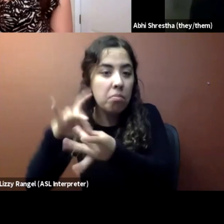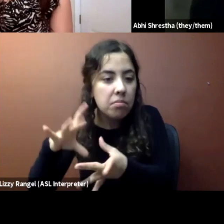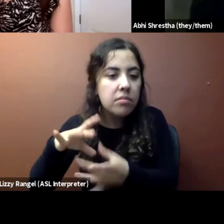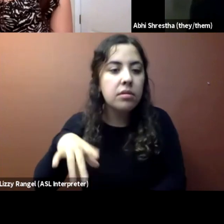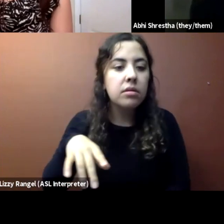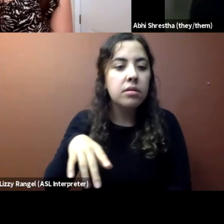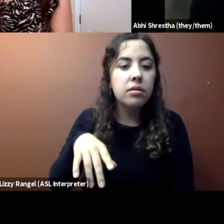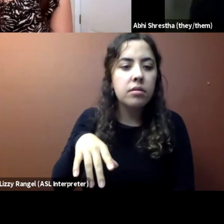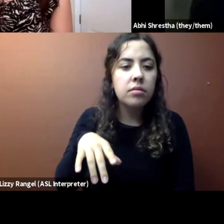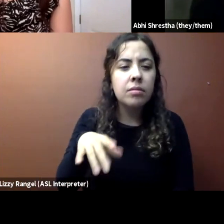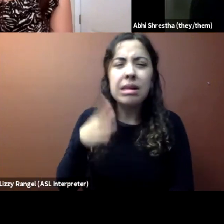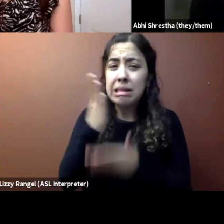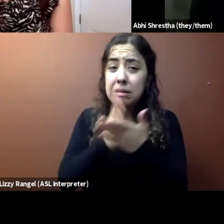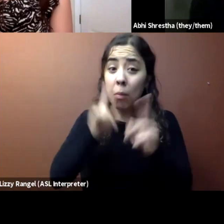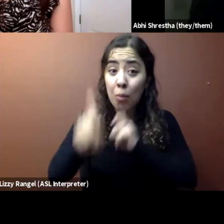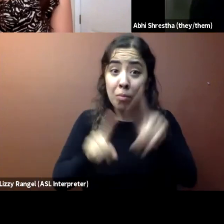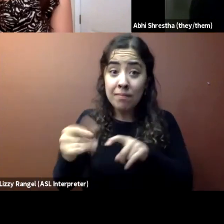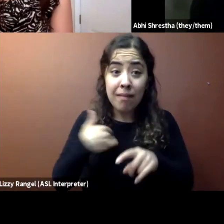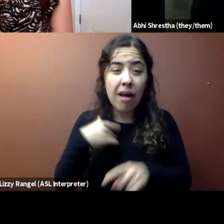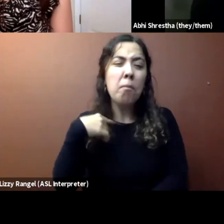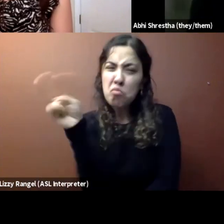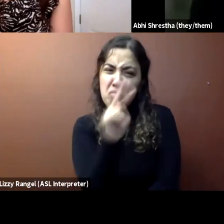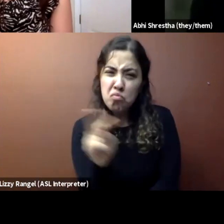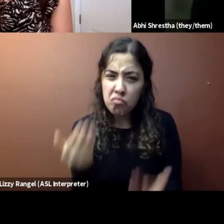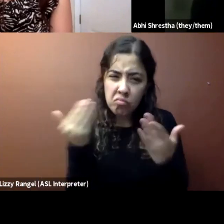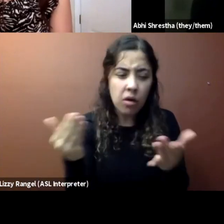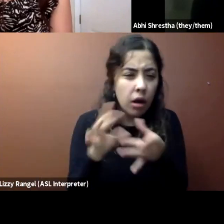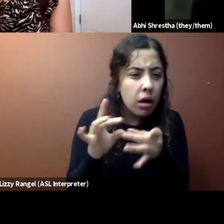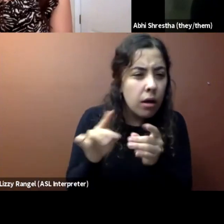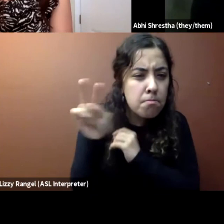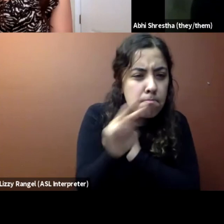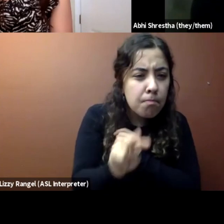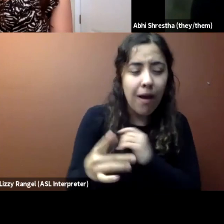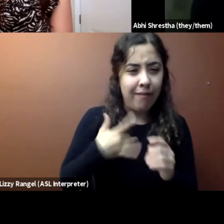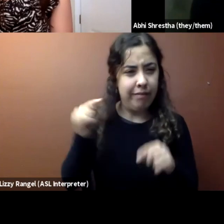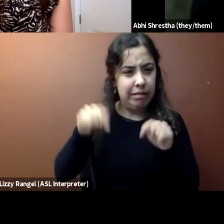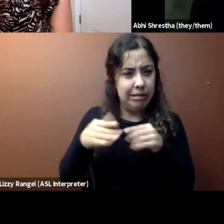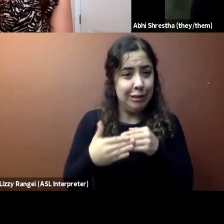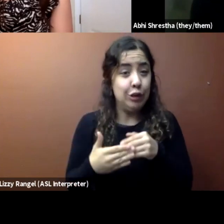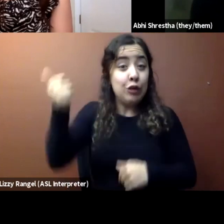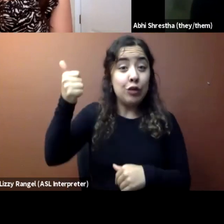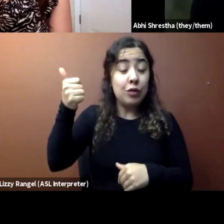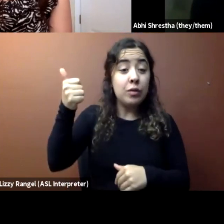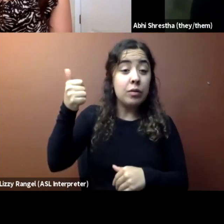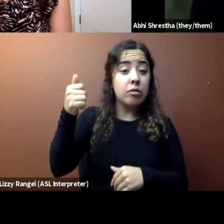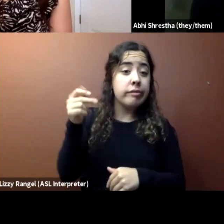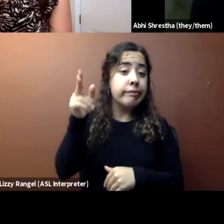Let me read some of these out loud. I feel this was a little easier and it was a cool